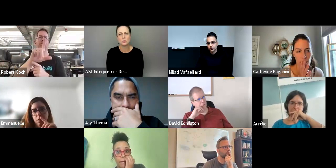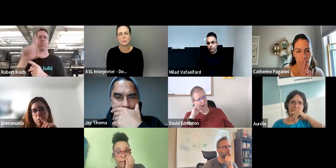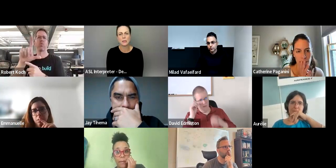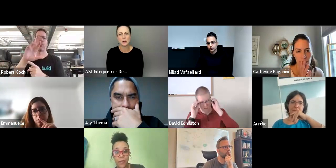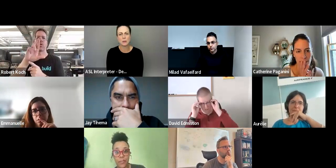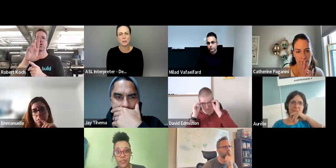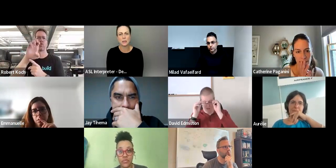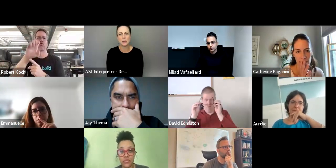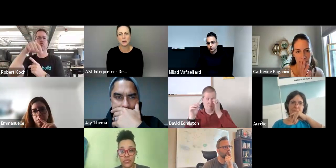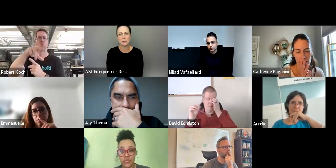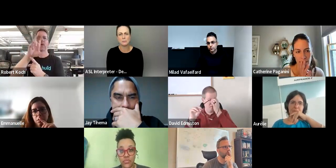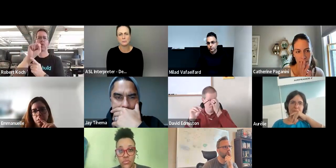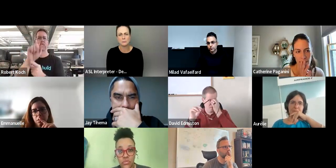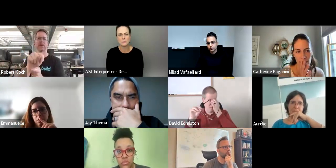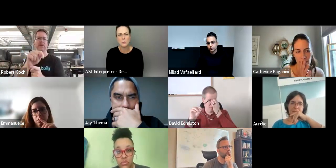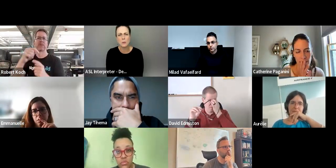to the PRP